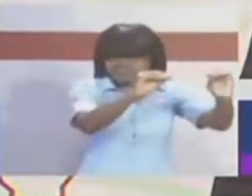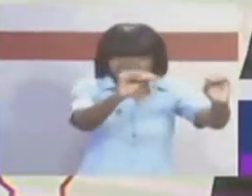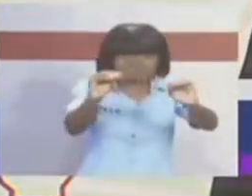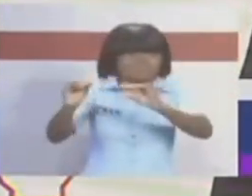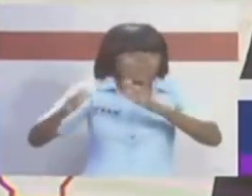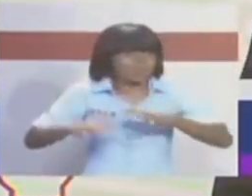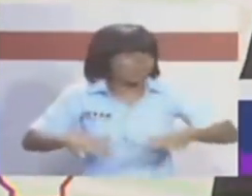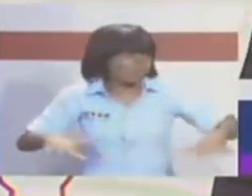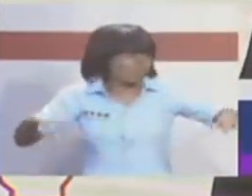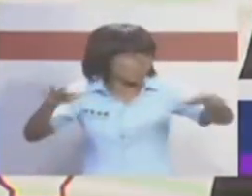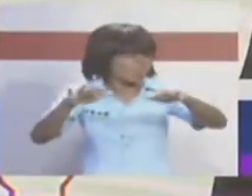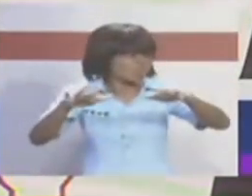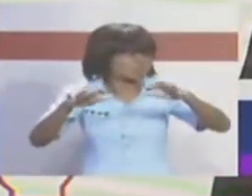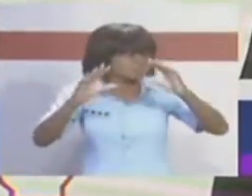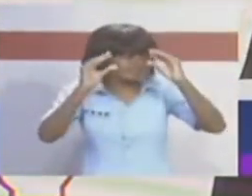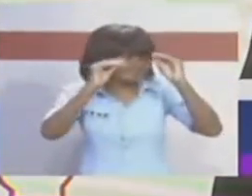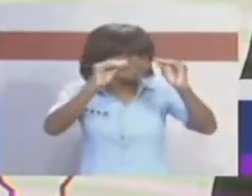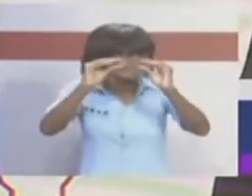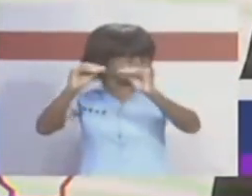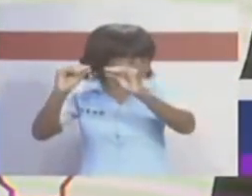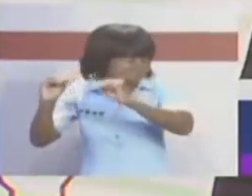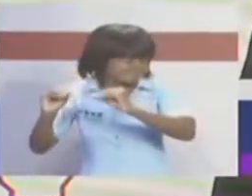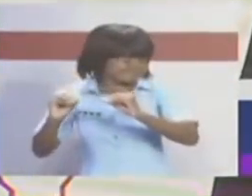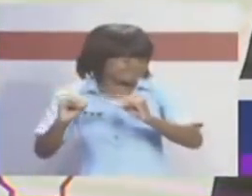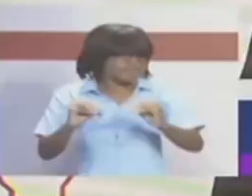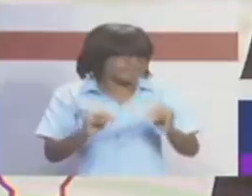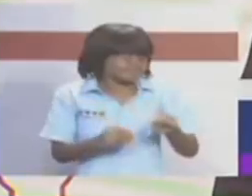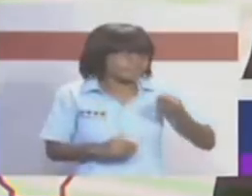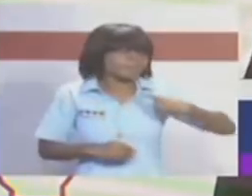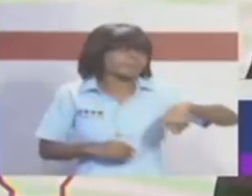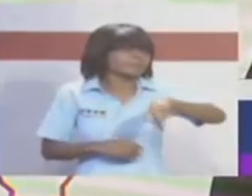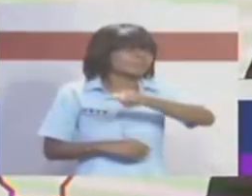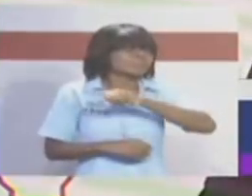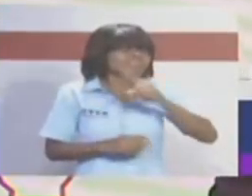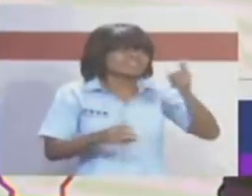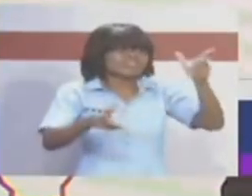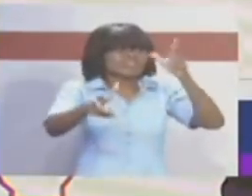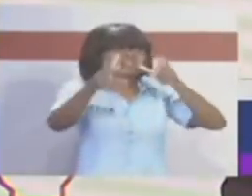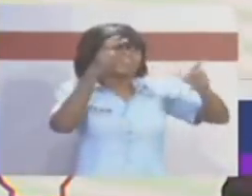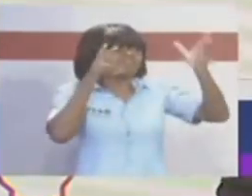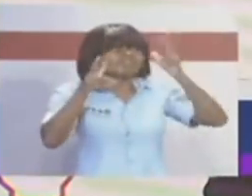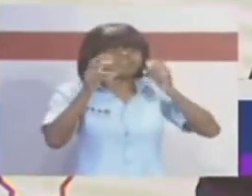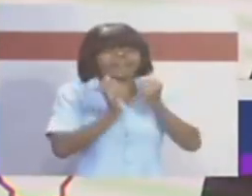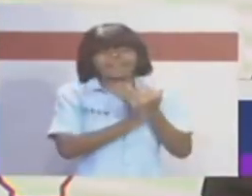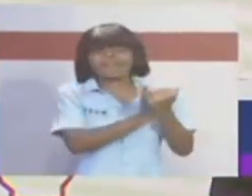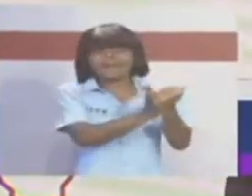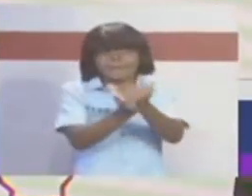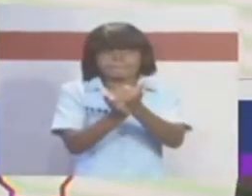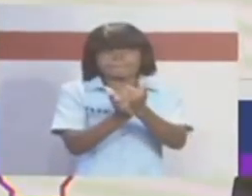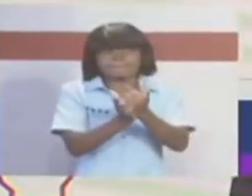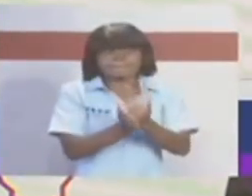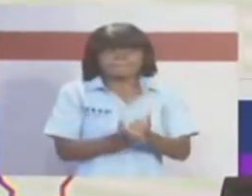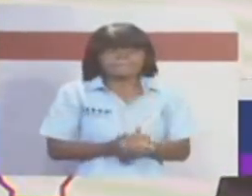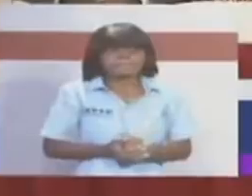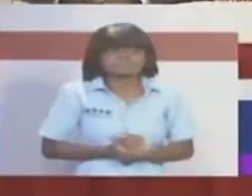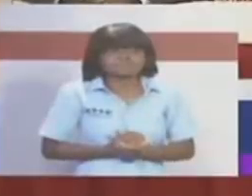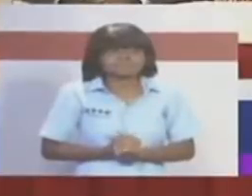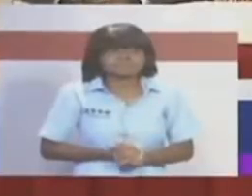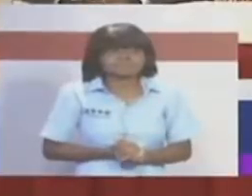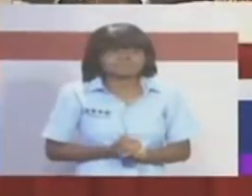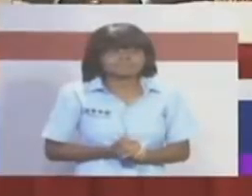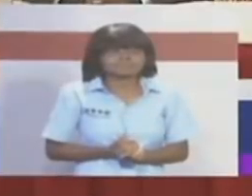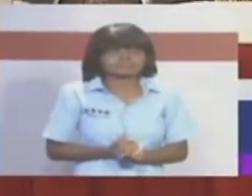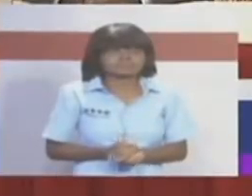have teachings and we do a lot of education, which will help the population a lot. Thank you. Thank you. We go to Dr. Hines for the